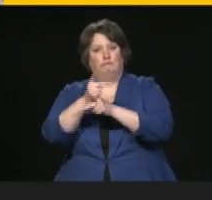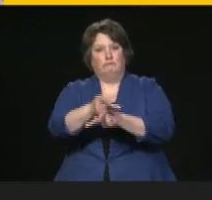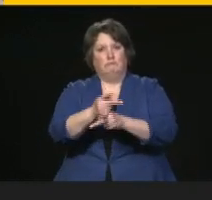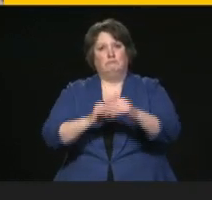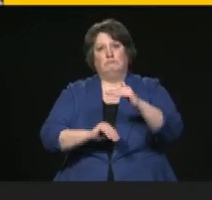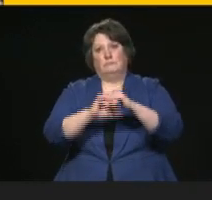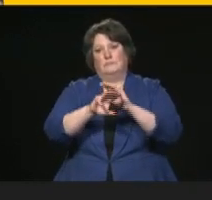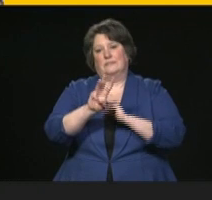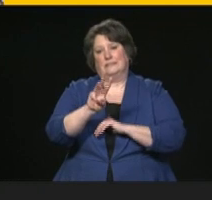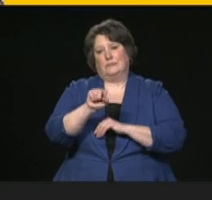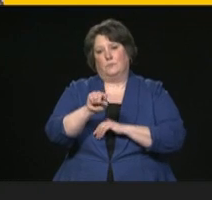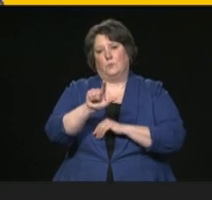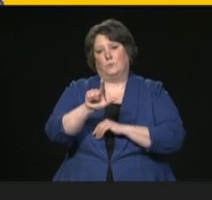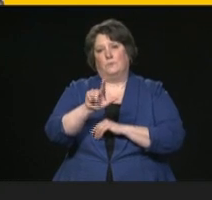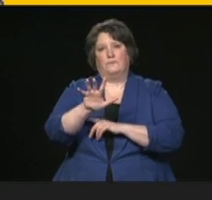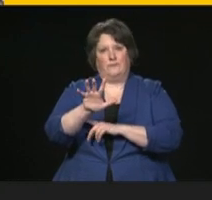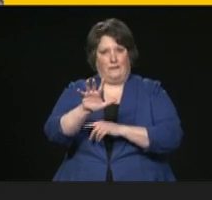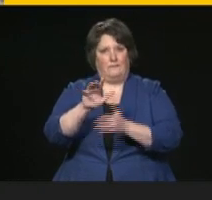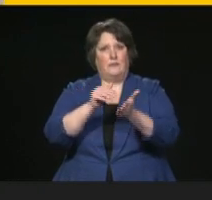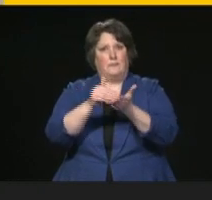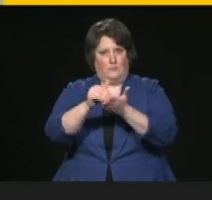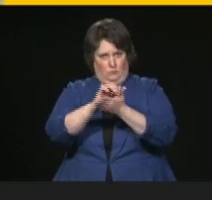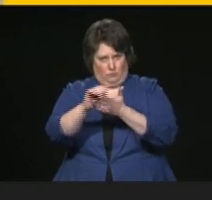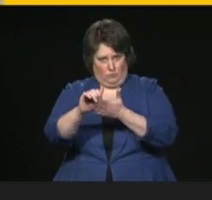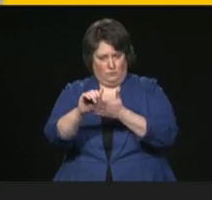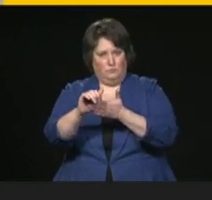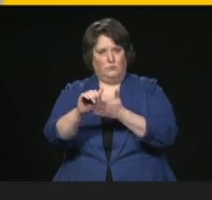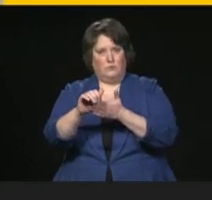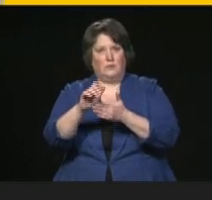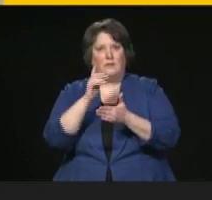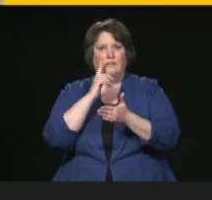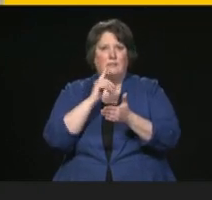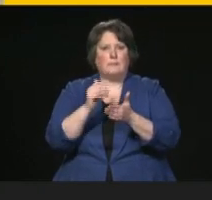help SMEs continue to function.